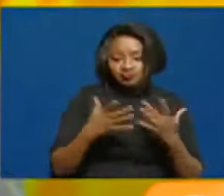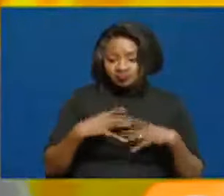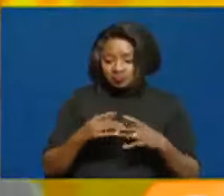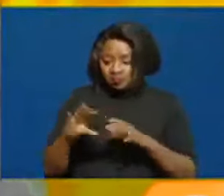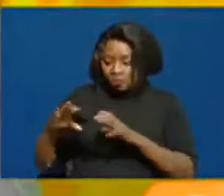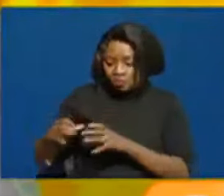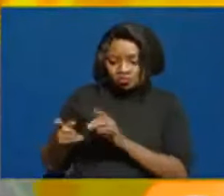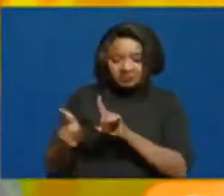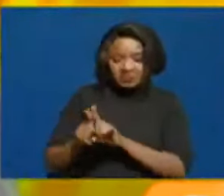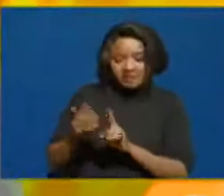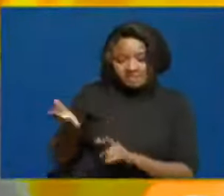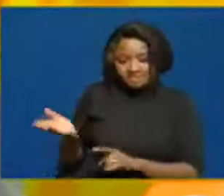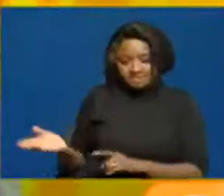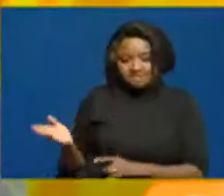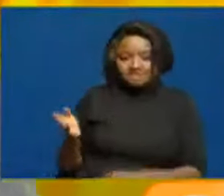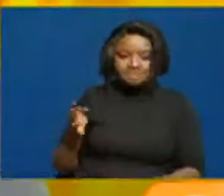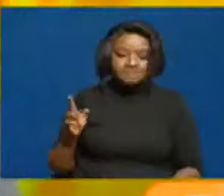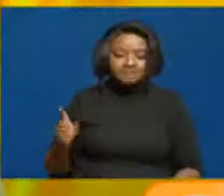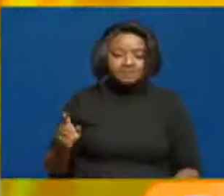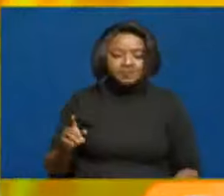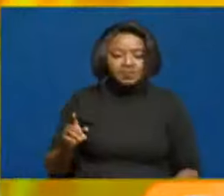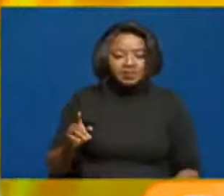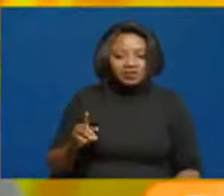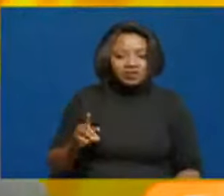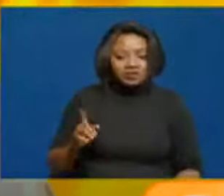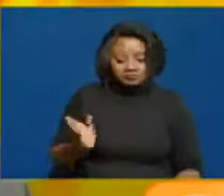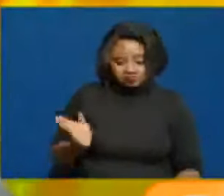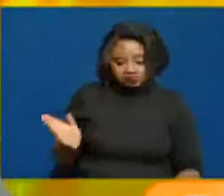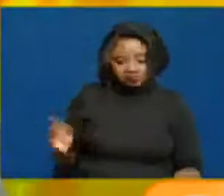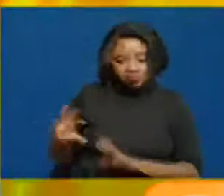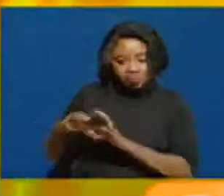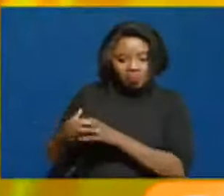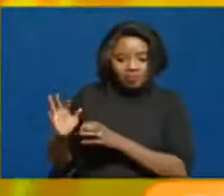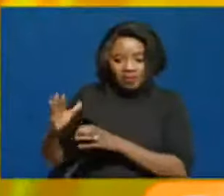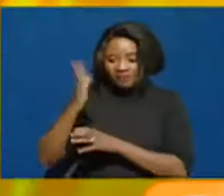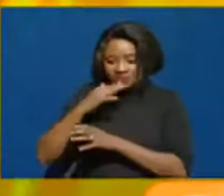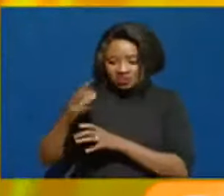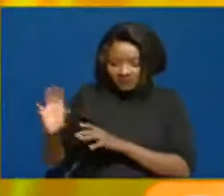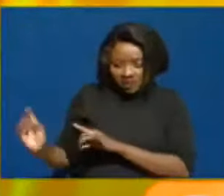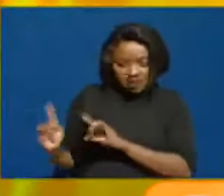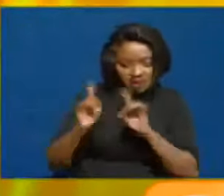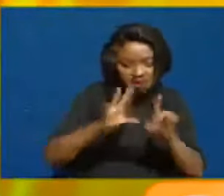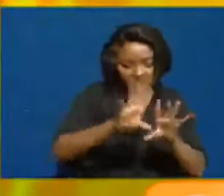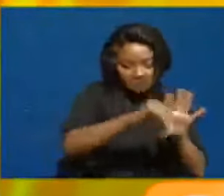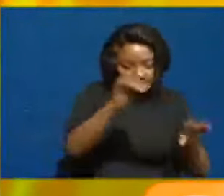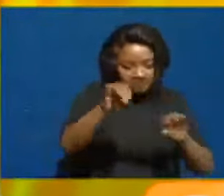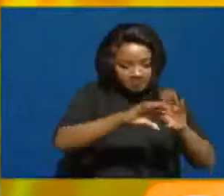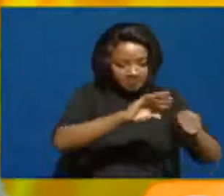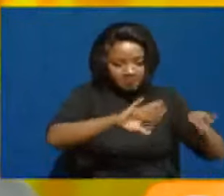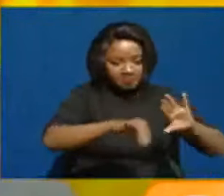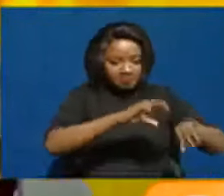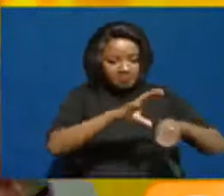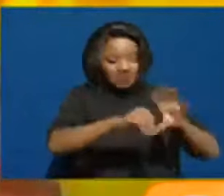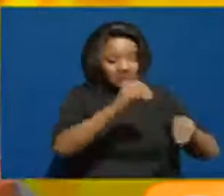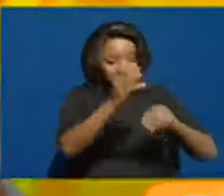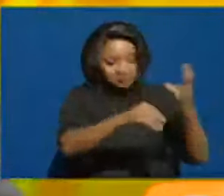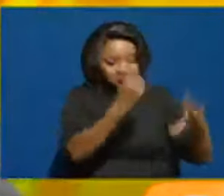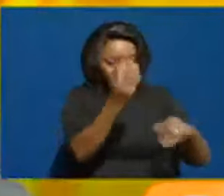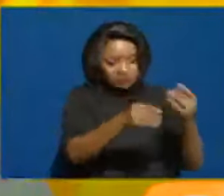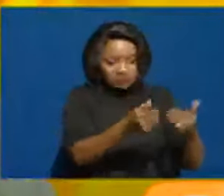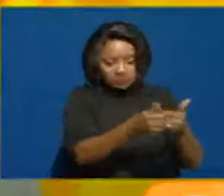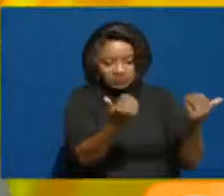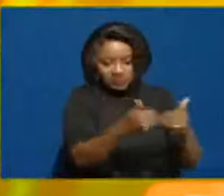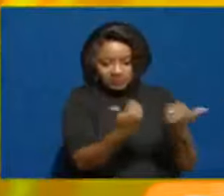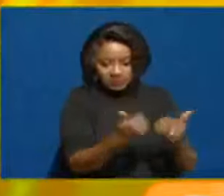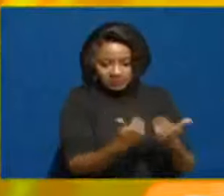groups like the group where she works can go there, do the sorting of the waste from now,